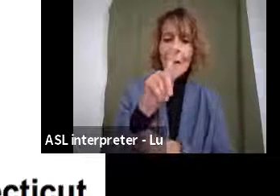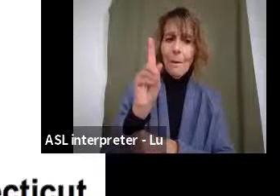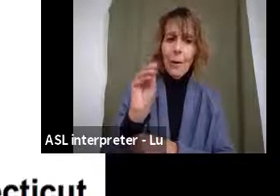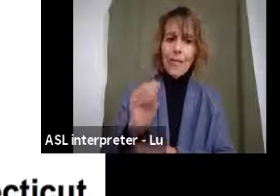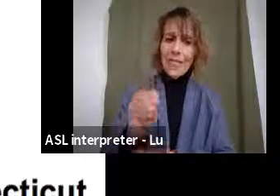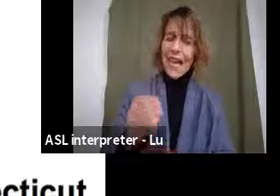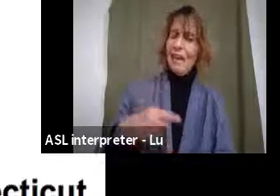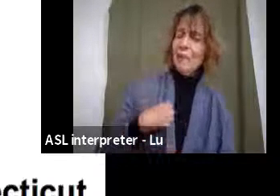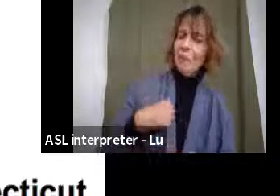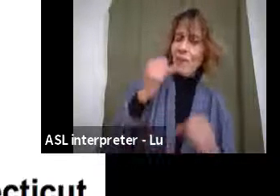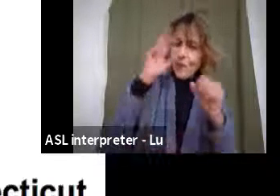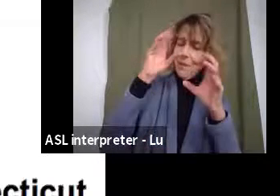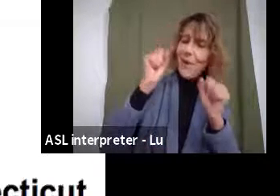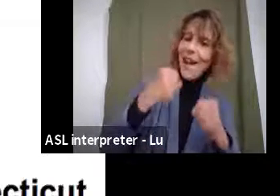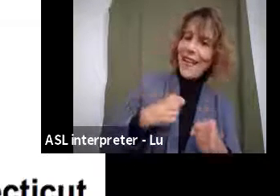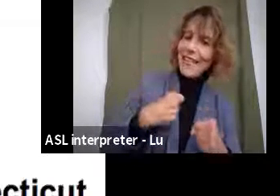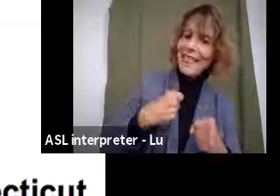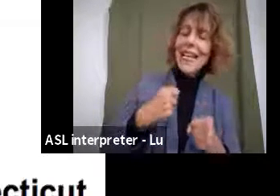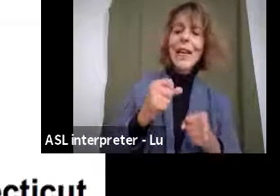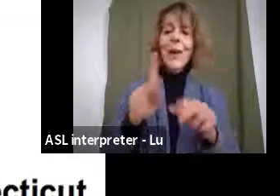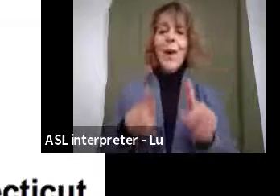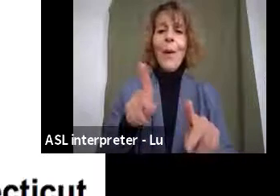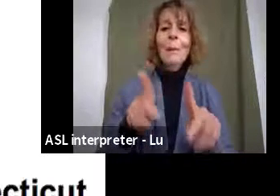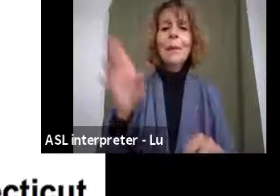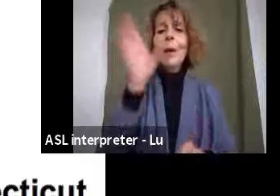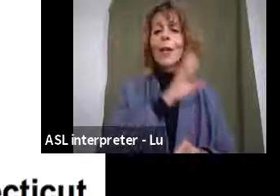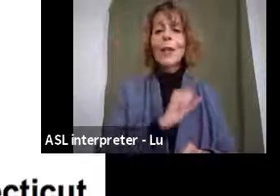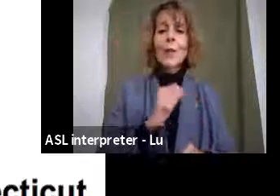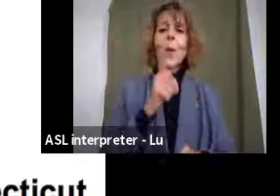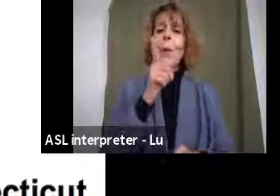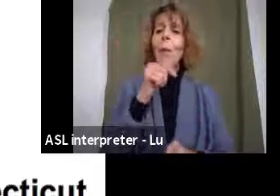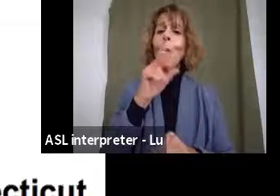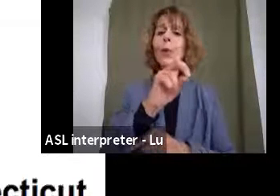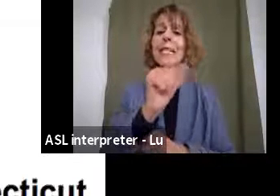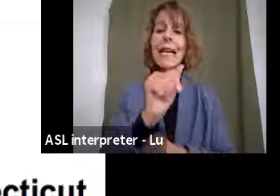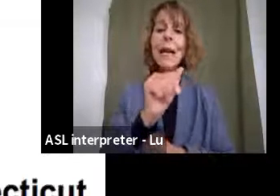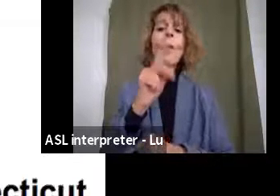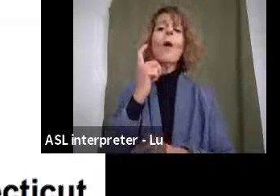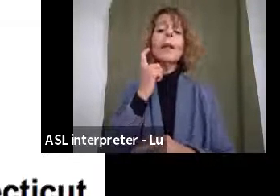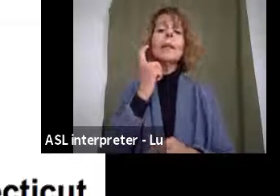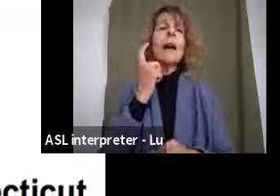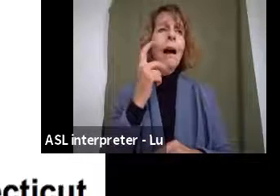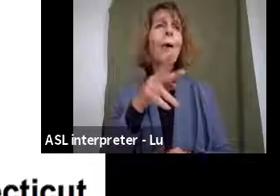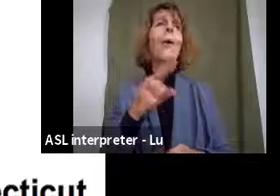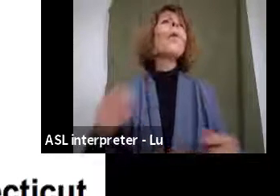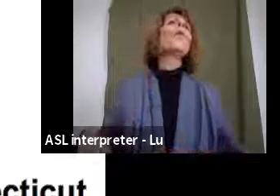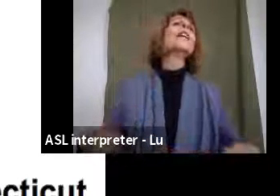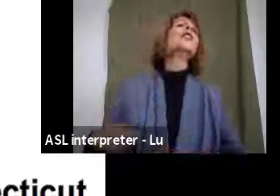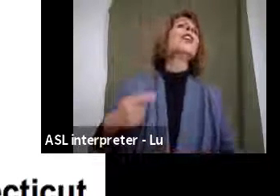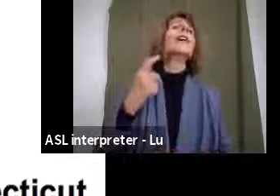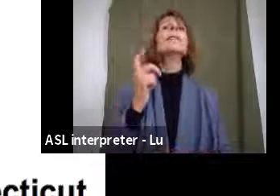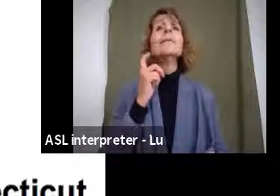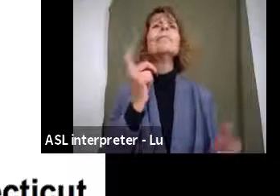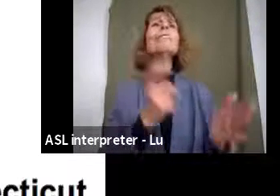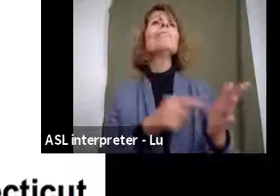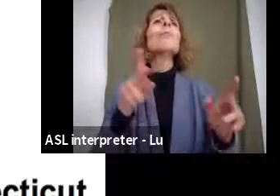with a mobility disability, often someone who uses a wheelchair. Does this statistic